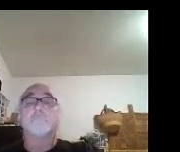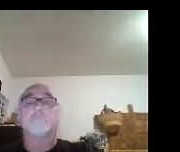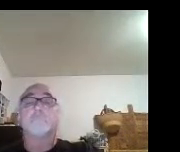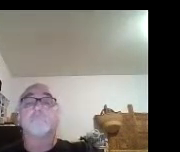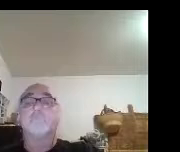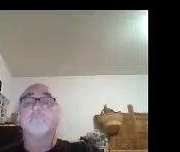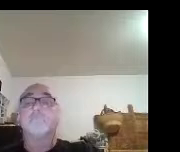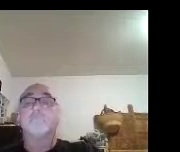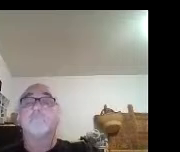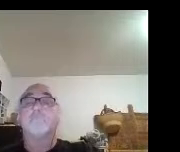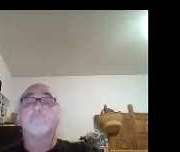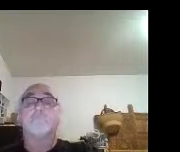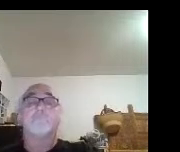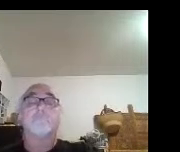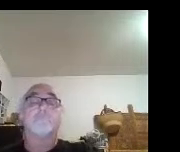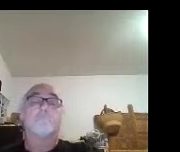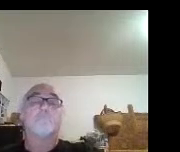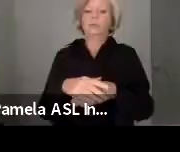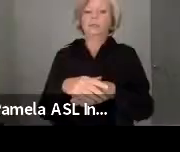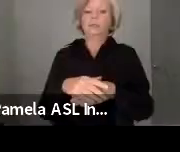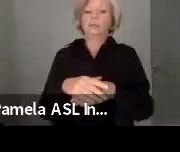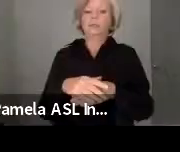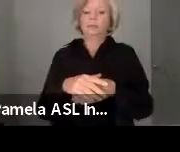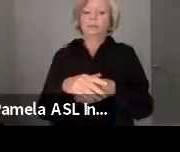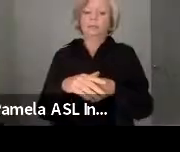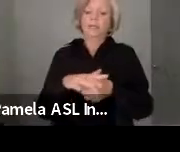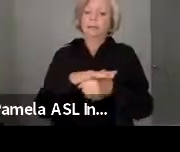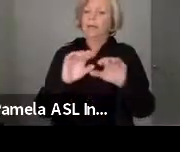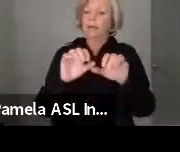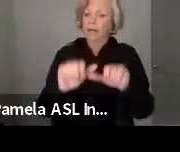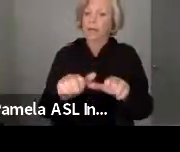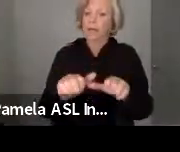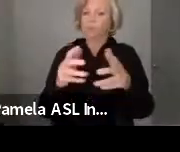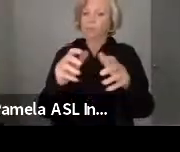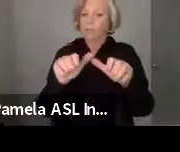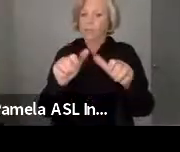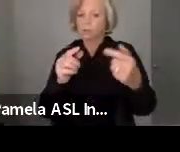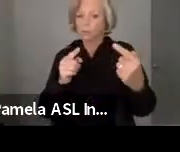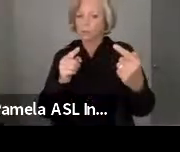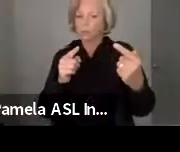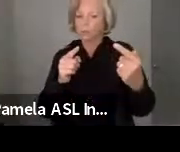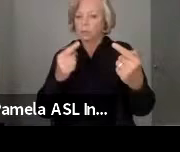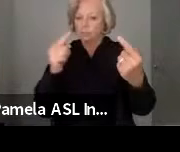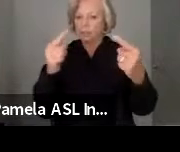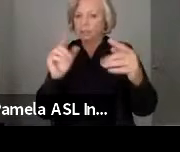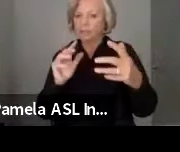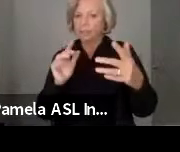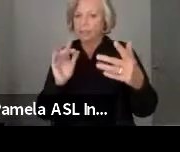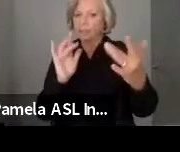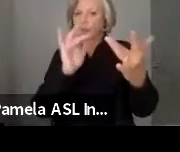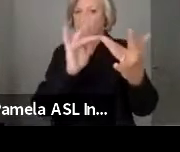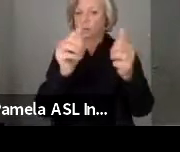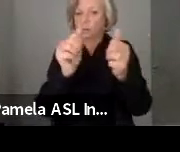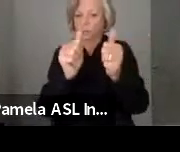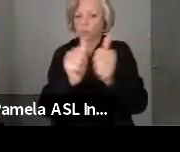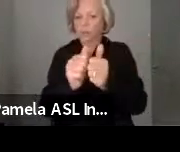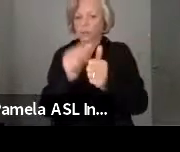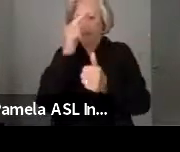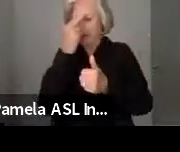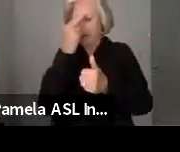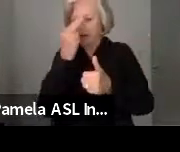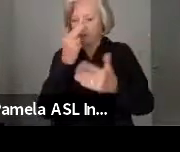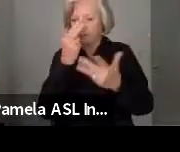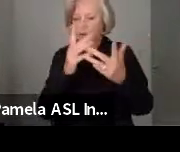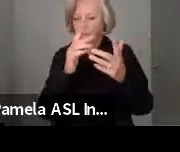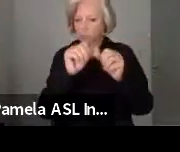campaign. And then we'll have a deeper dive on how we want to reach Latinx and African-American groups. And then we'll end our conversation this